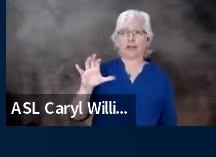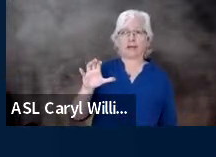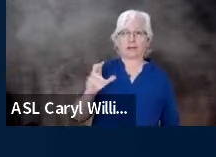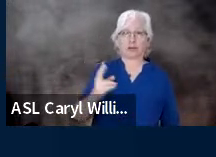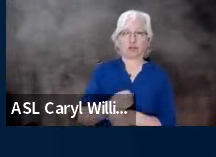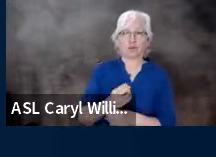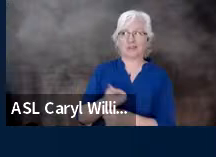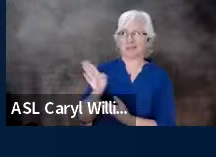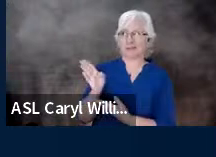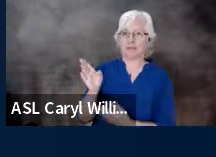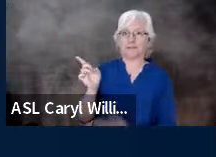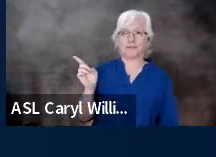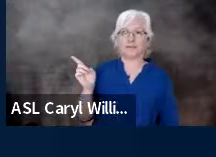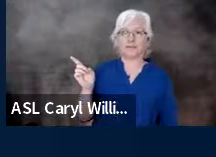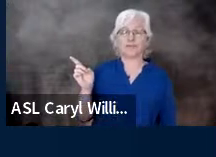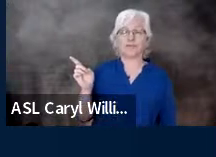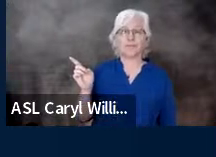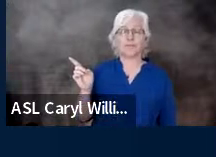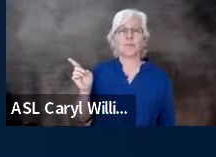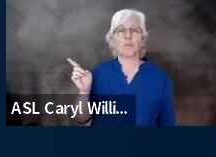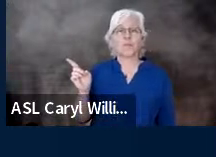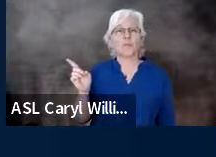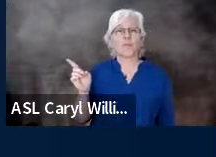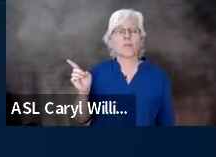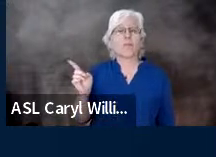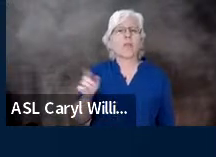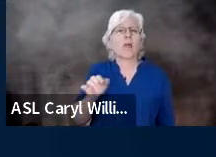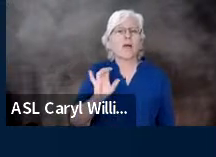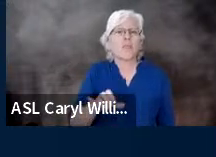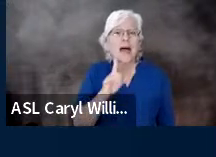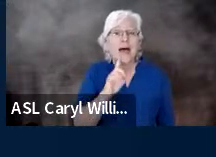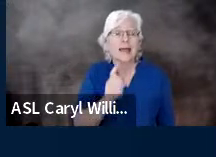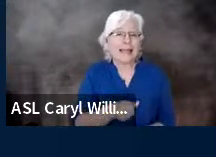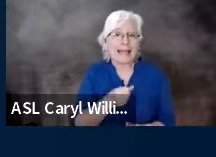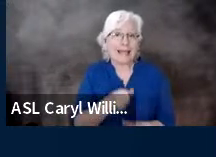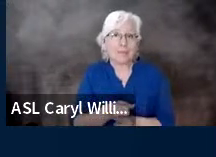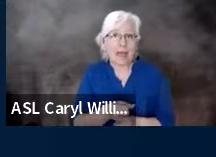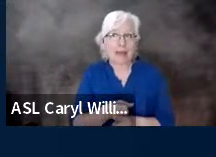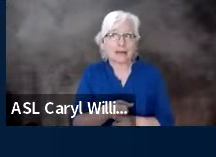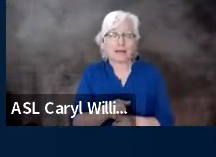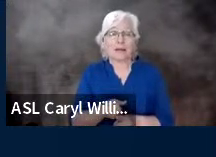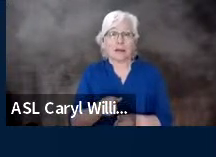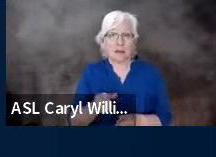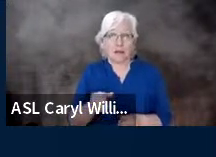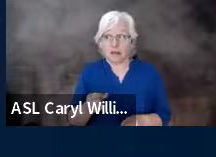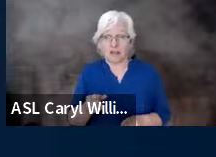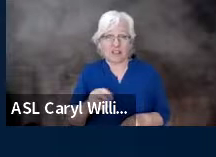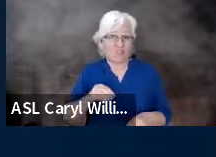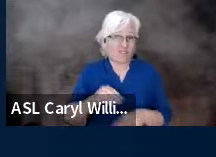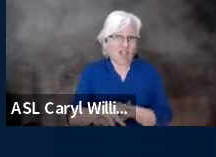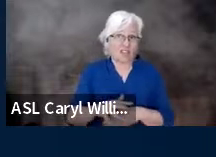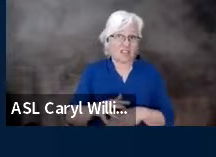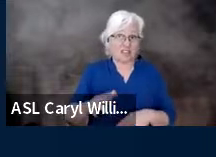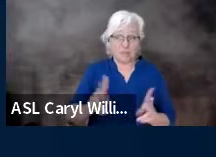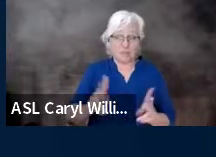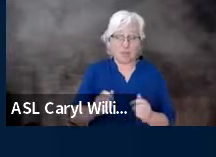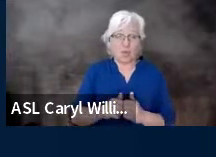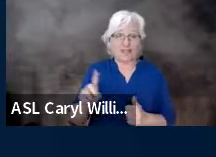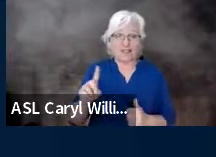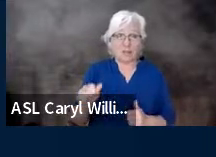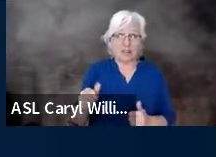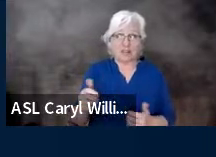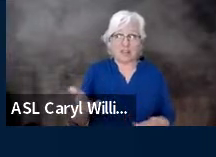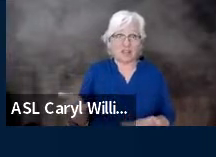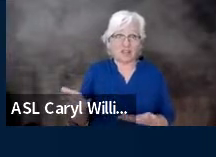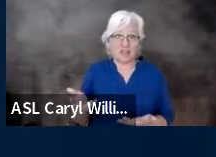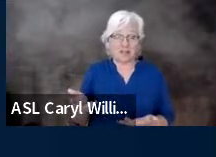I think the impact there is for people with disabilities is pretty straightforward,